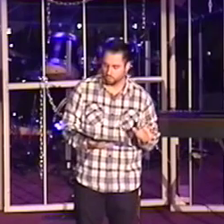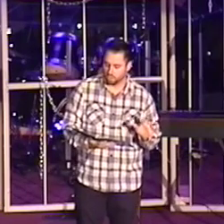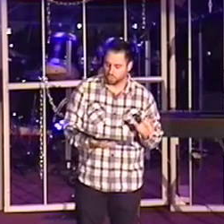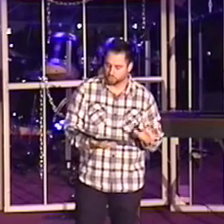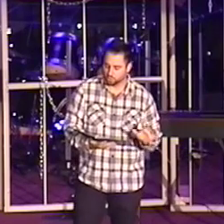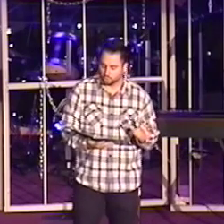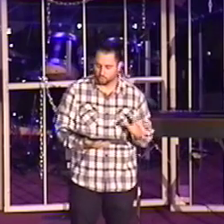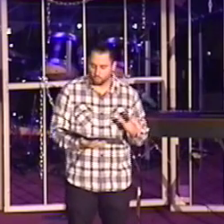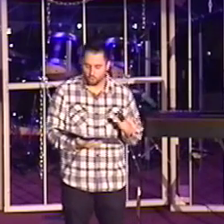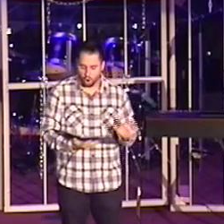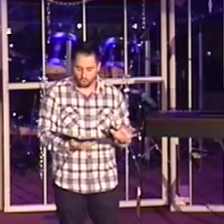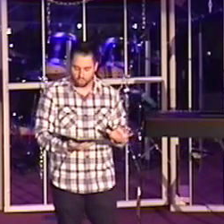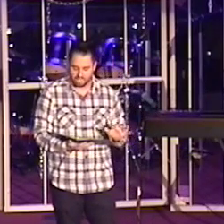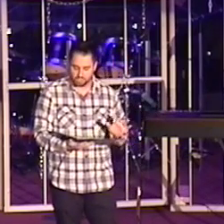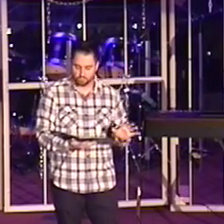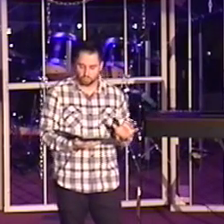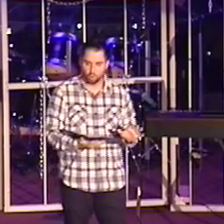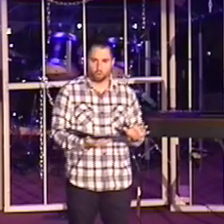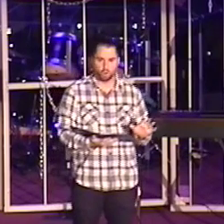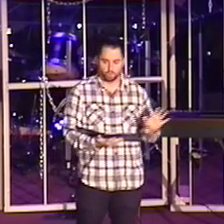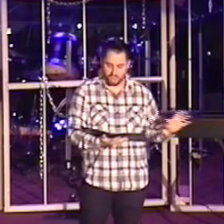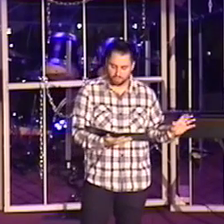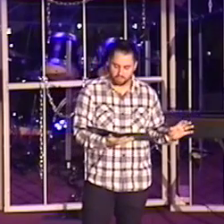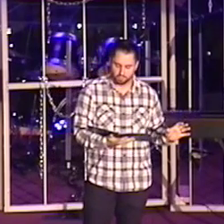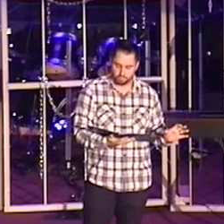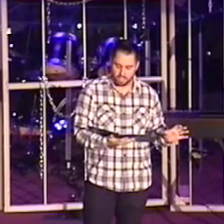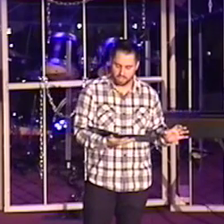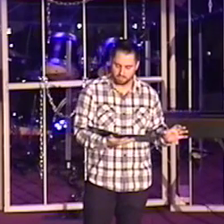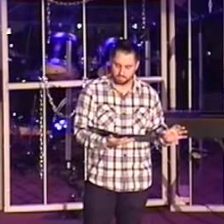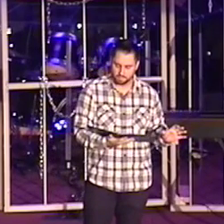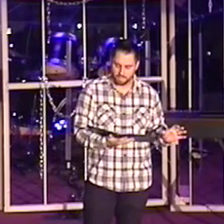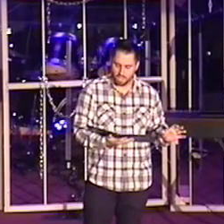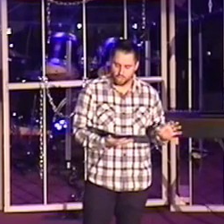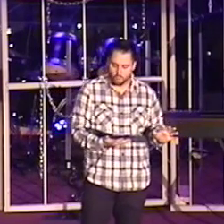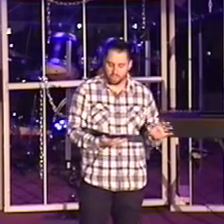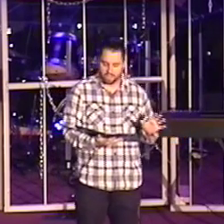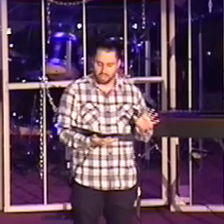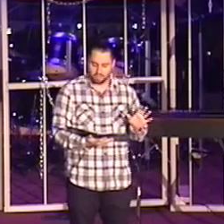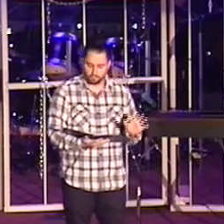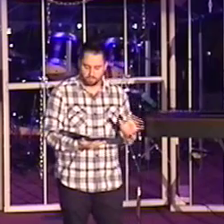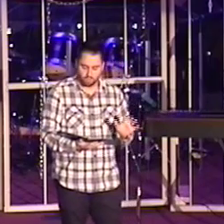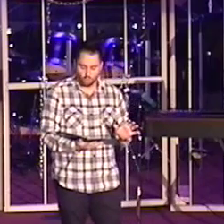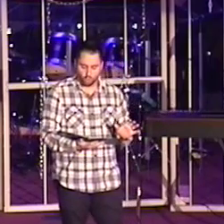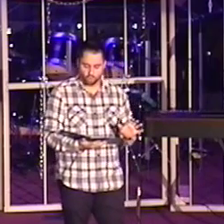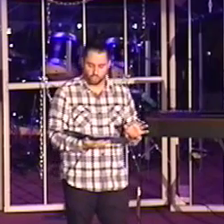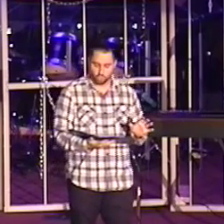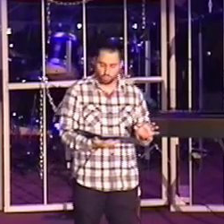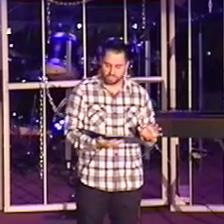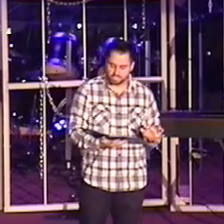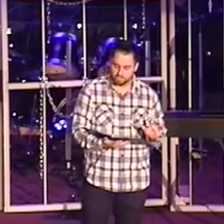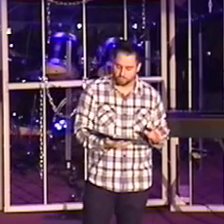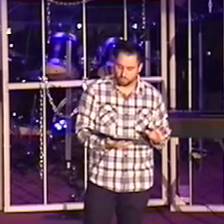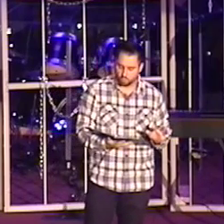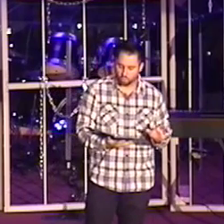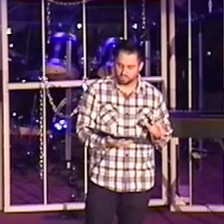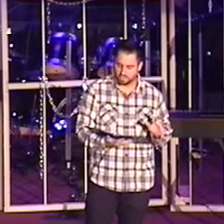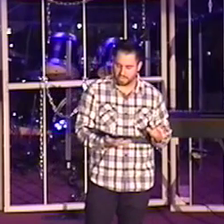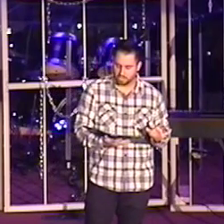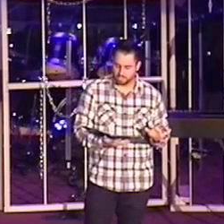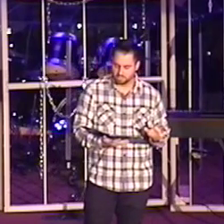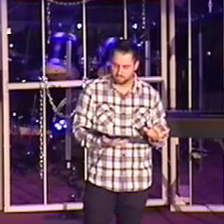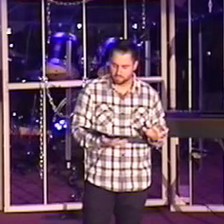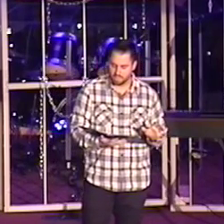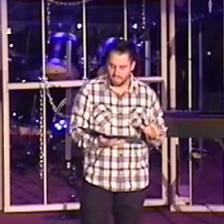Whatever you do, do your work heartily as for the Lord rather than for man, knowing that from the Lord you will receive the reward of